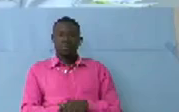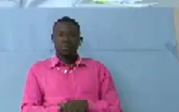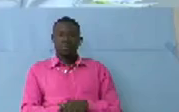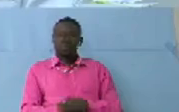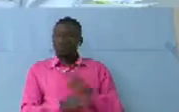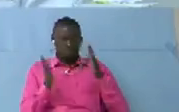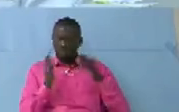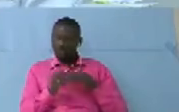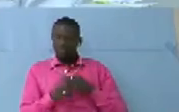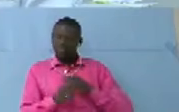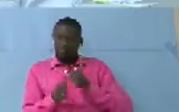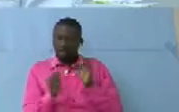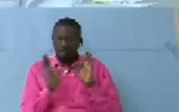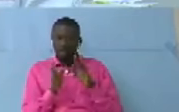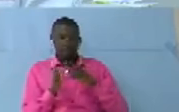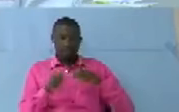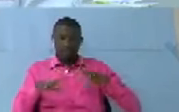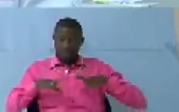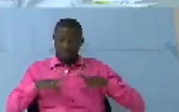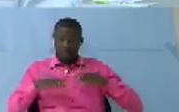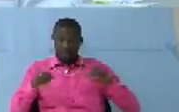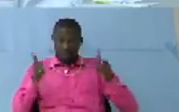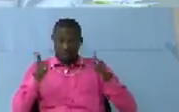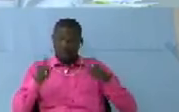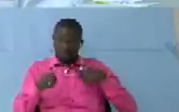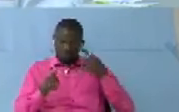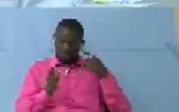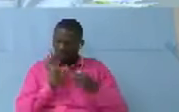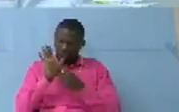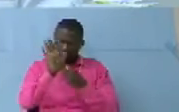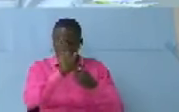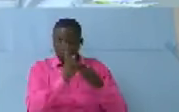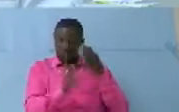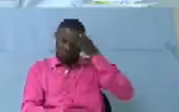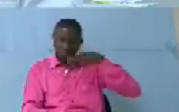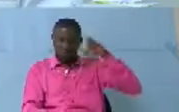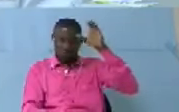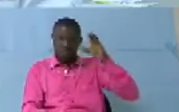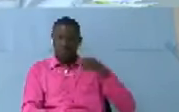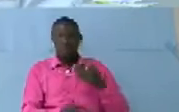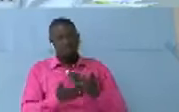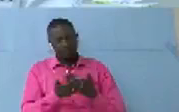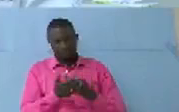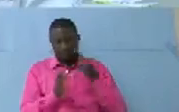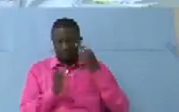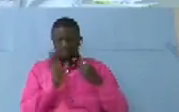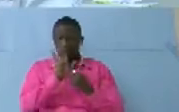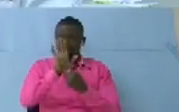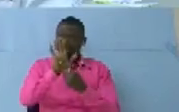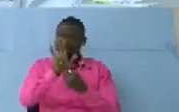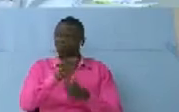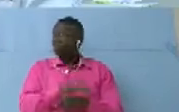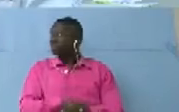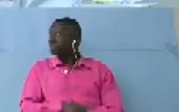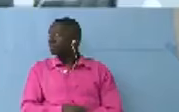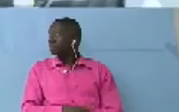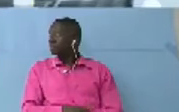There is no refusal. Once you are ready and you give the green, the go ahead, I will show it. Please go ahead. Okay, I tell you.